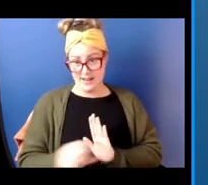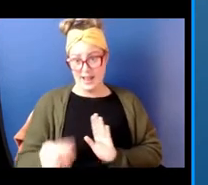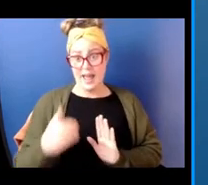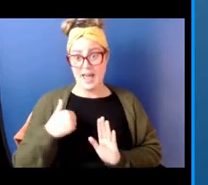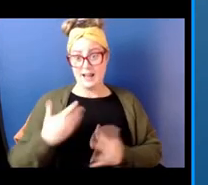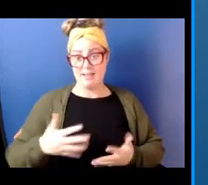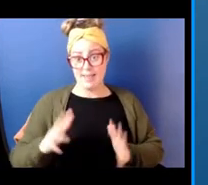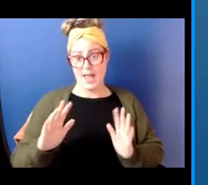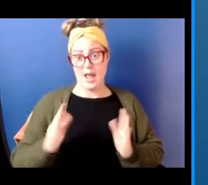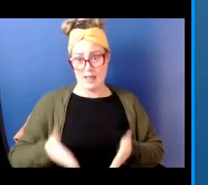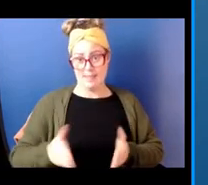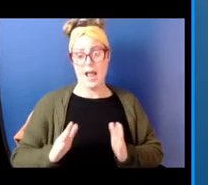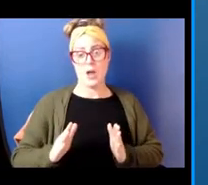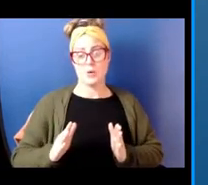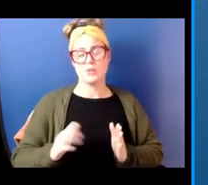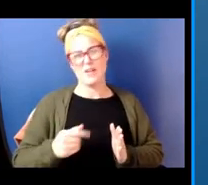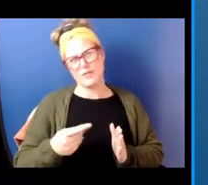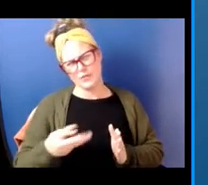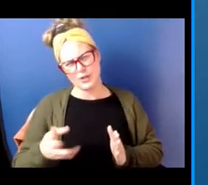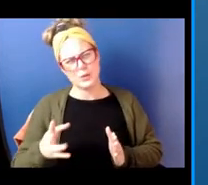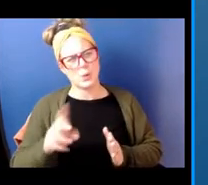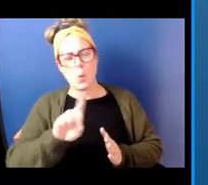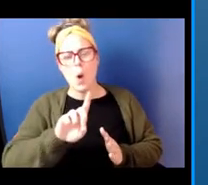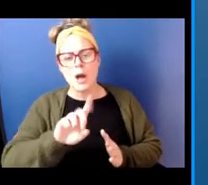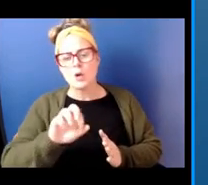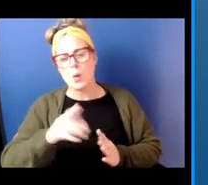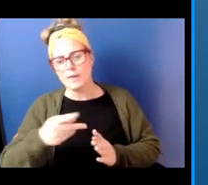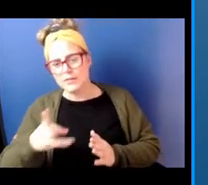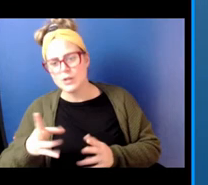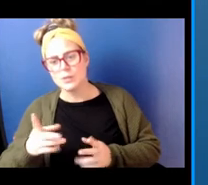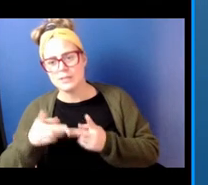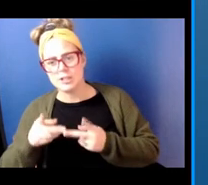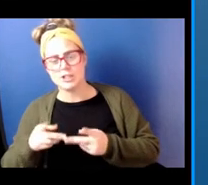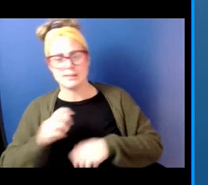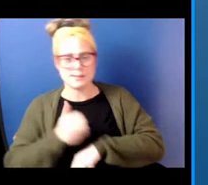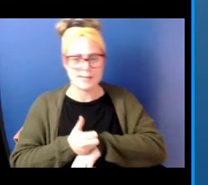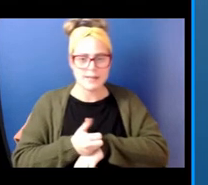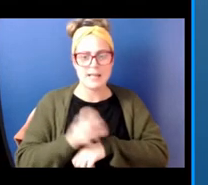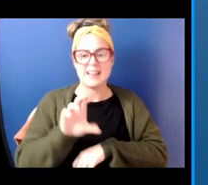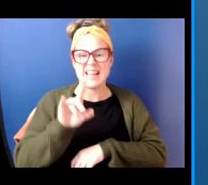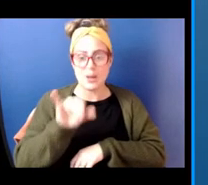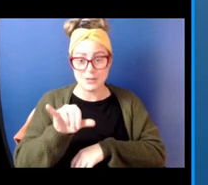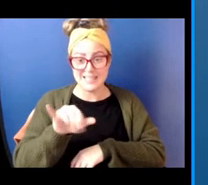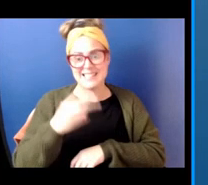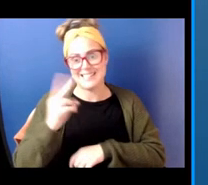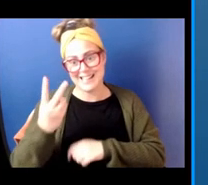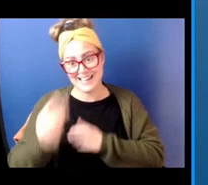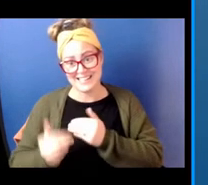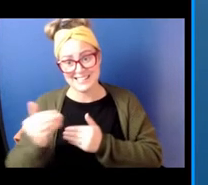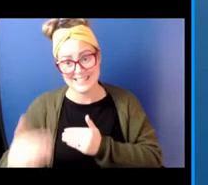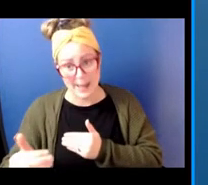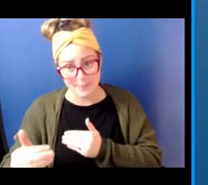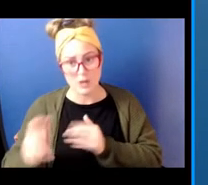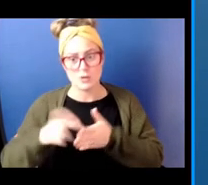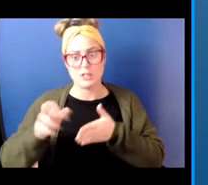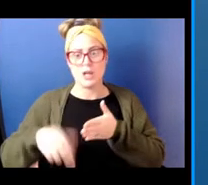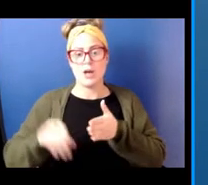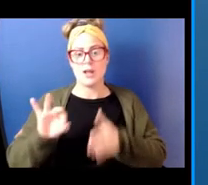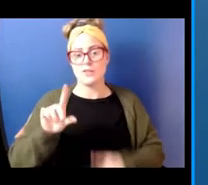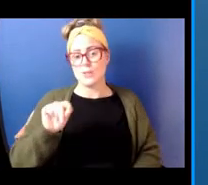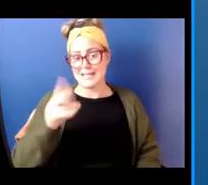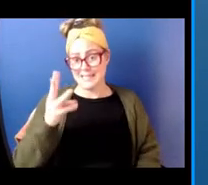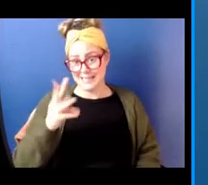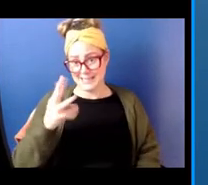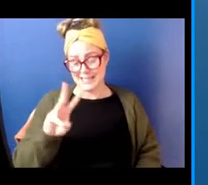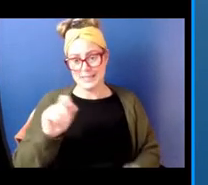one or a couple positions that could be set at a county at the second step and that was a result of 2016 so it was changed for